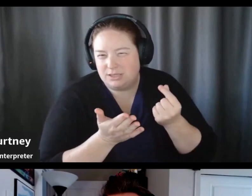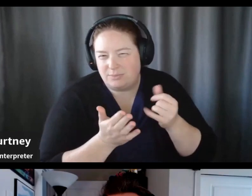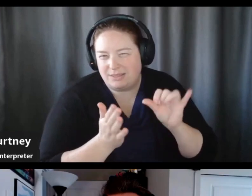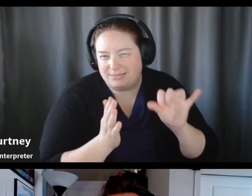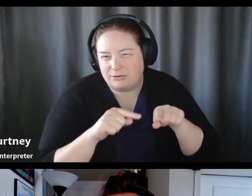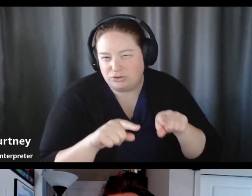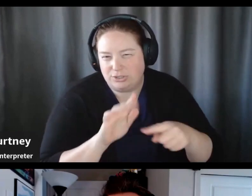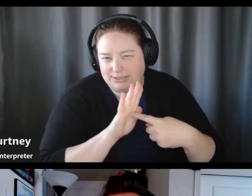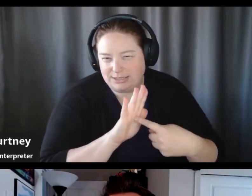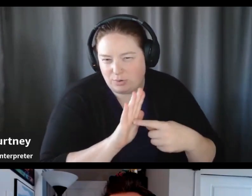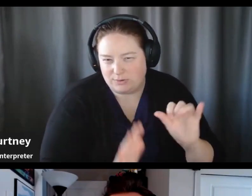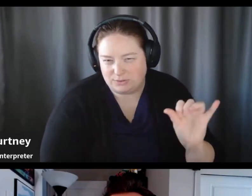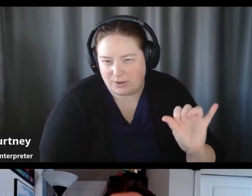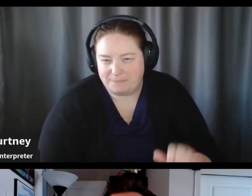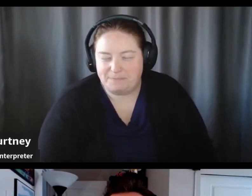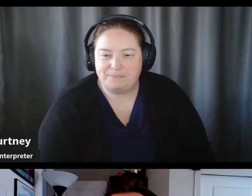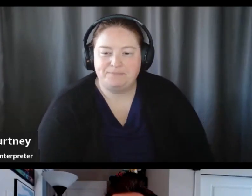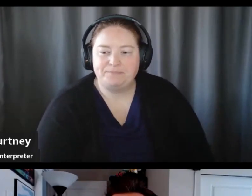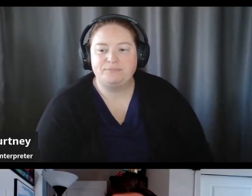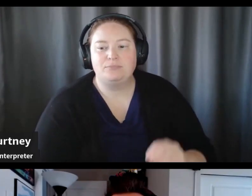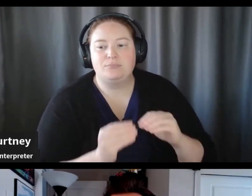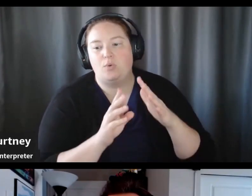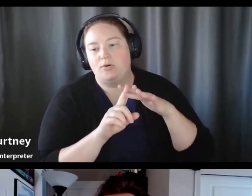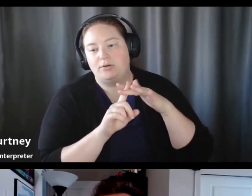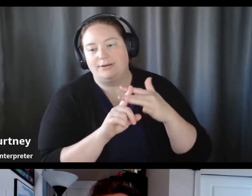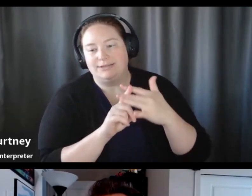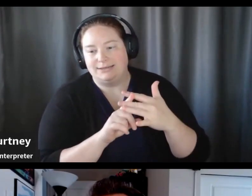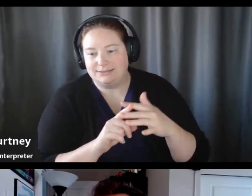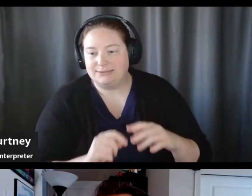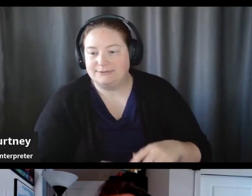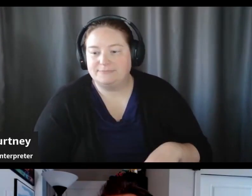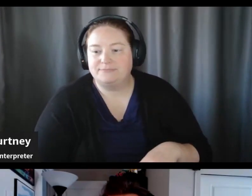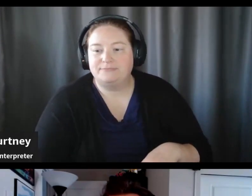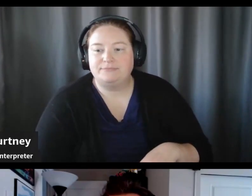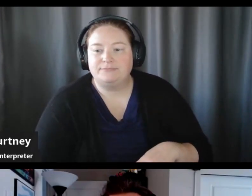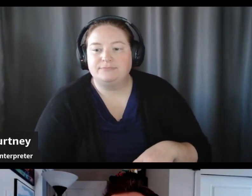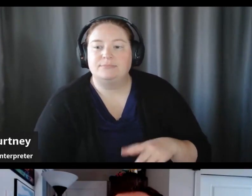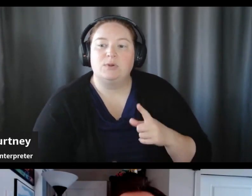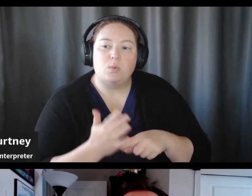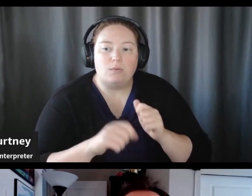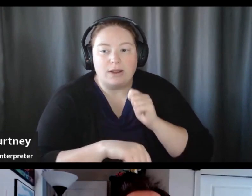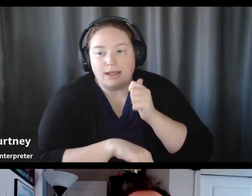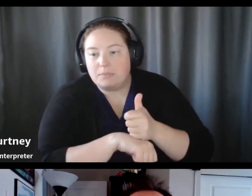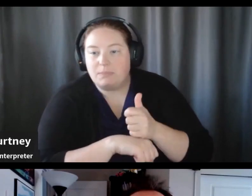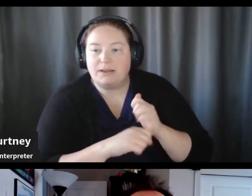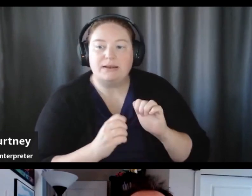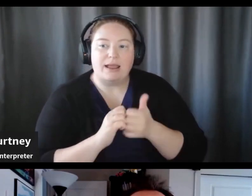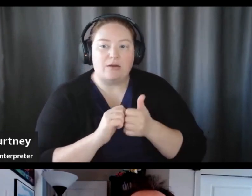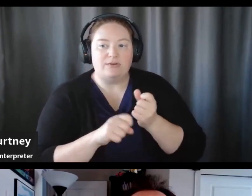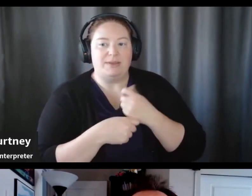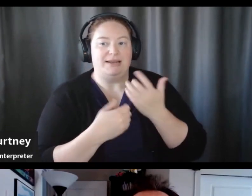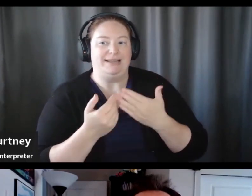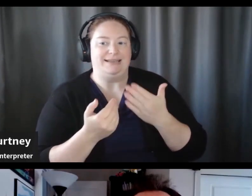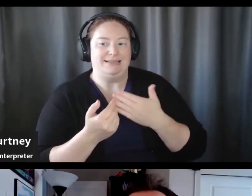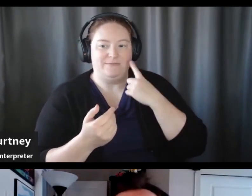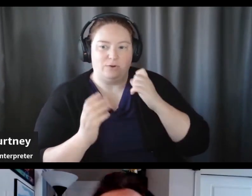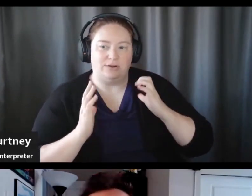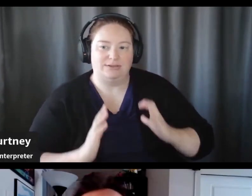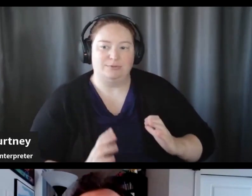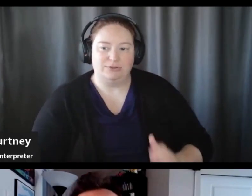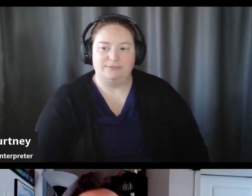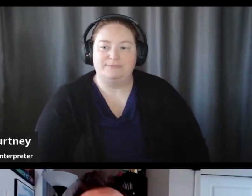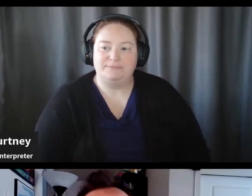as well. So that will give more context in terms of what we have implemented and how we have made it easy for customers.